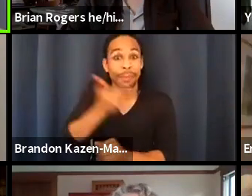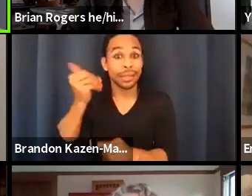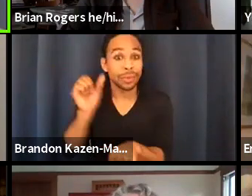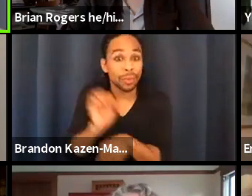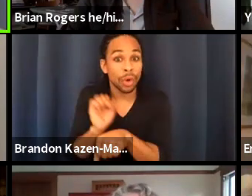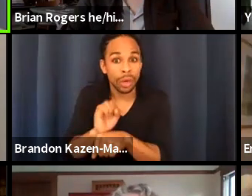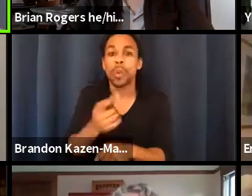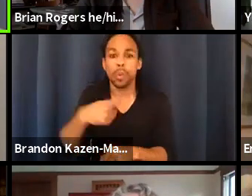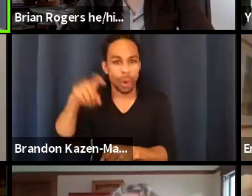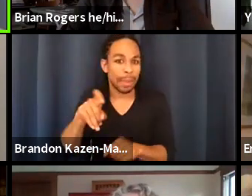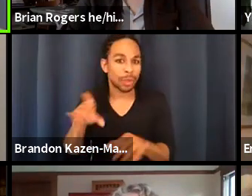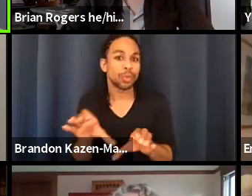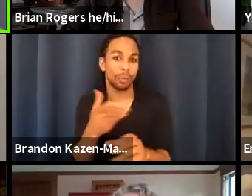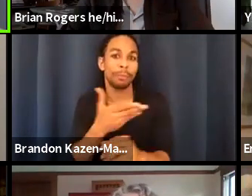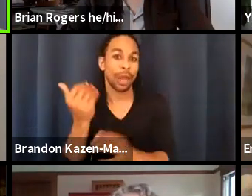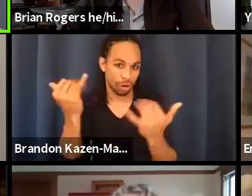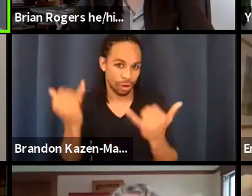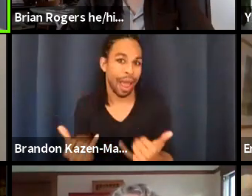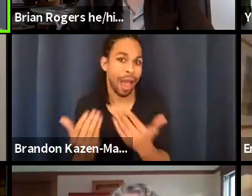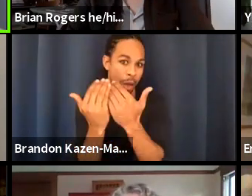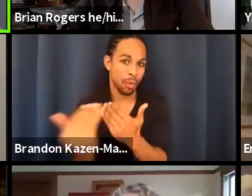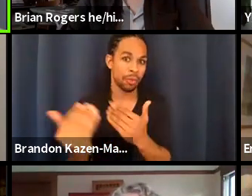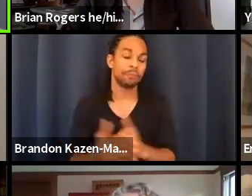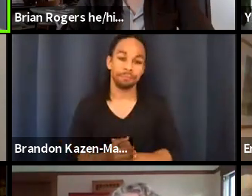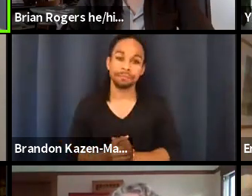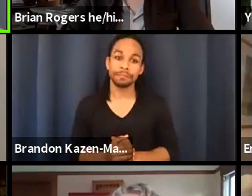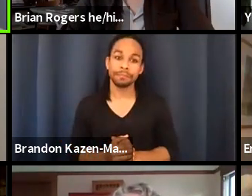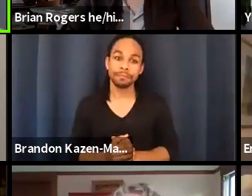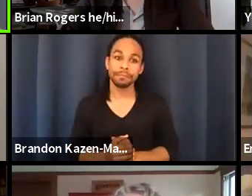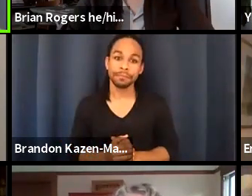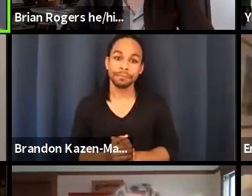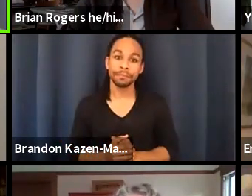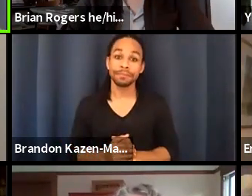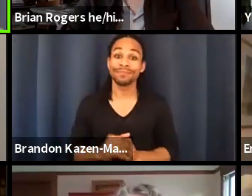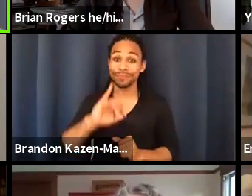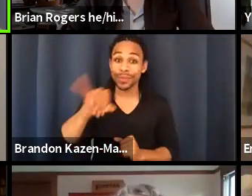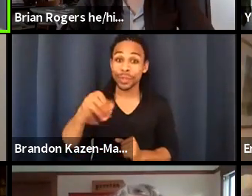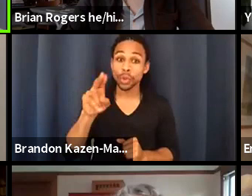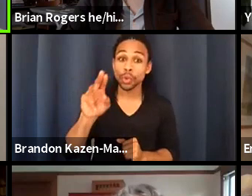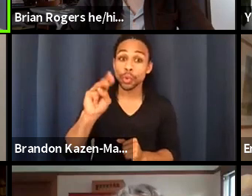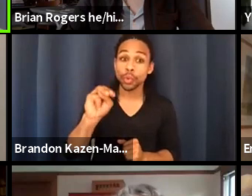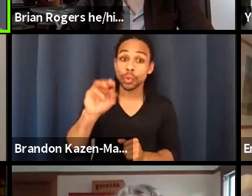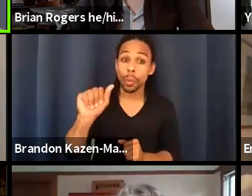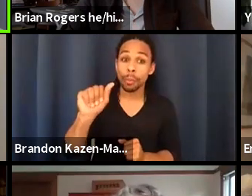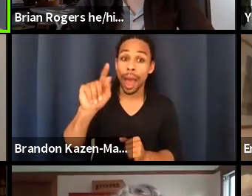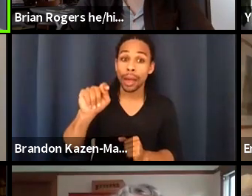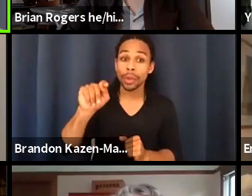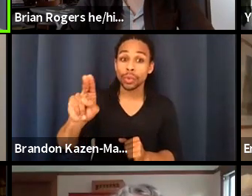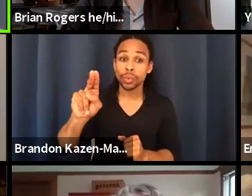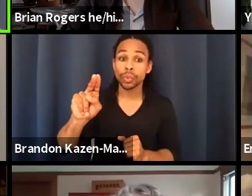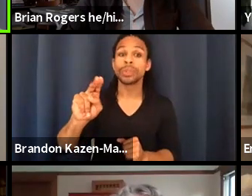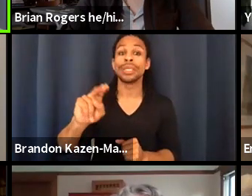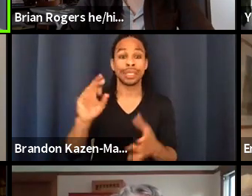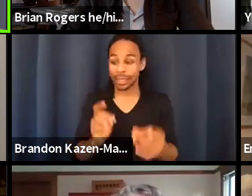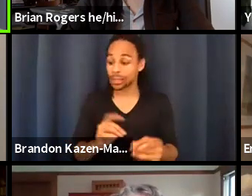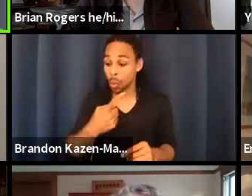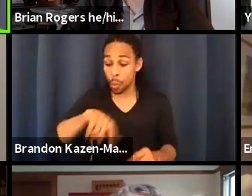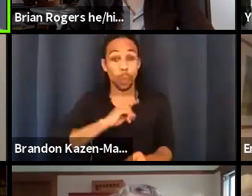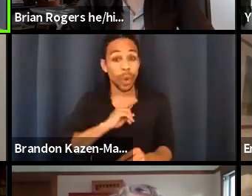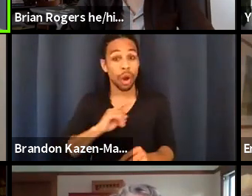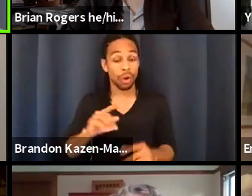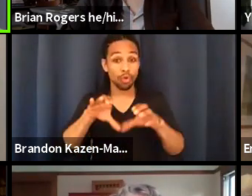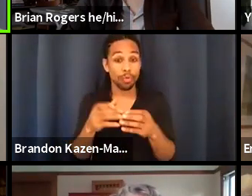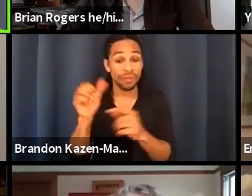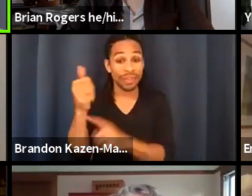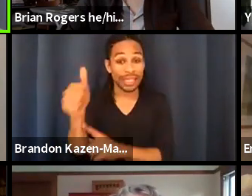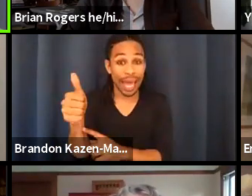We are a group of 10, but dozens of arts workers across the geography of what is called the United States contributed to this